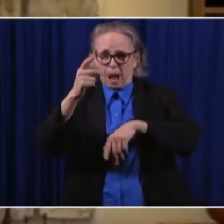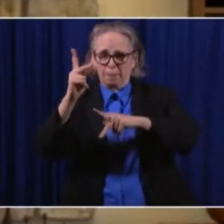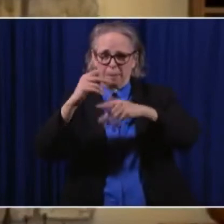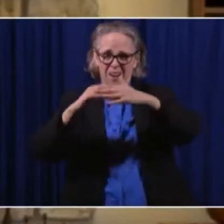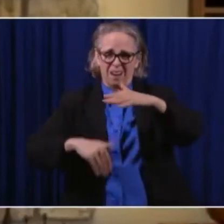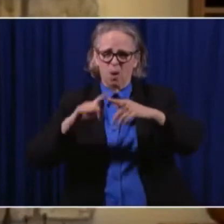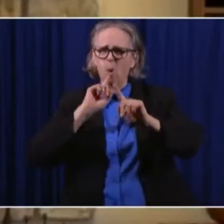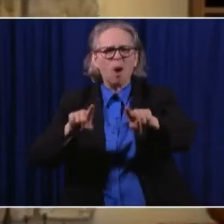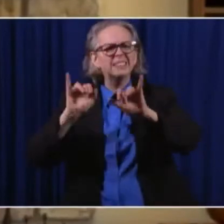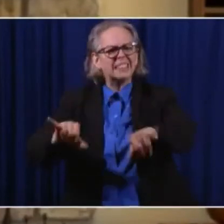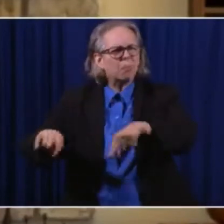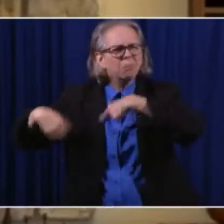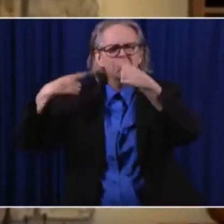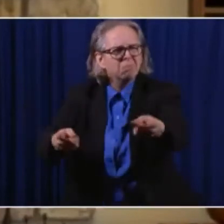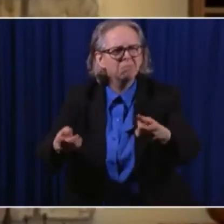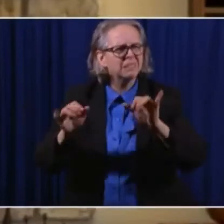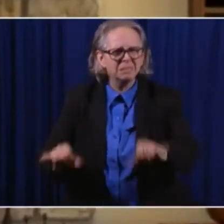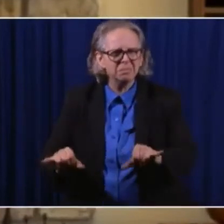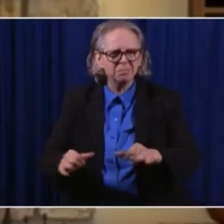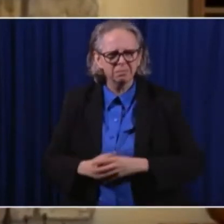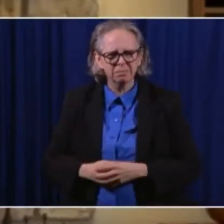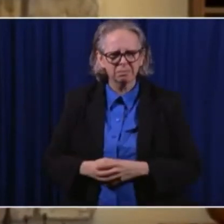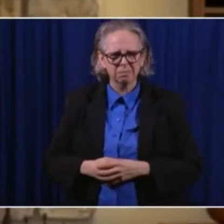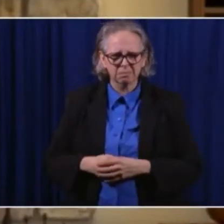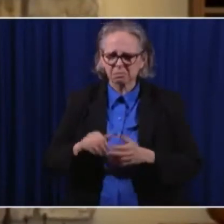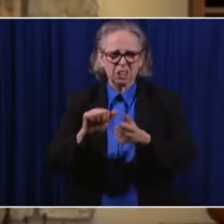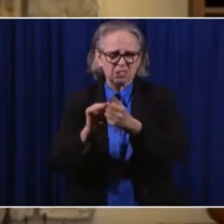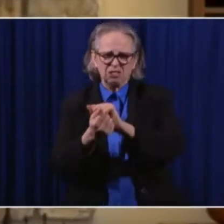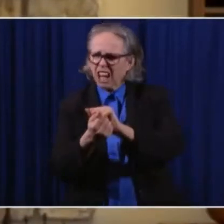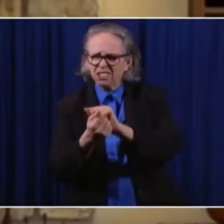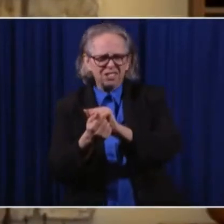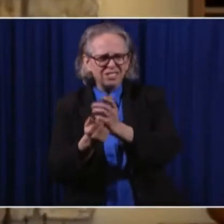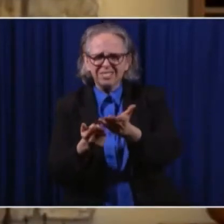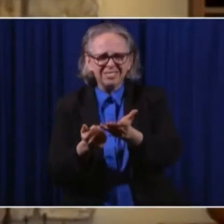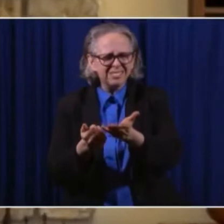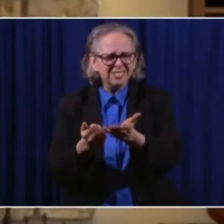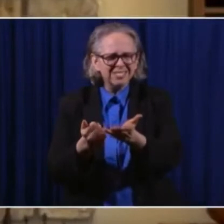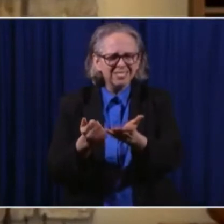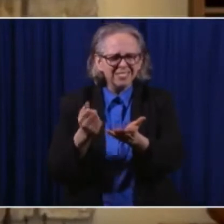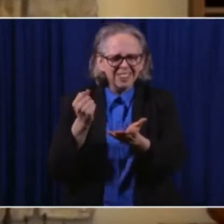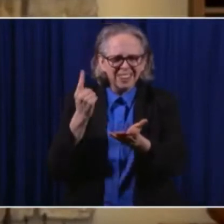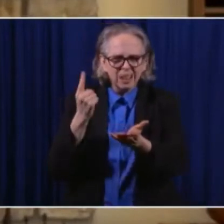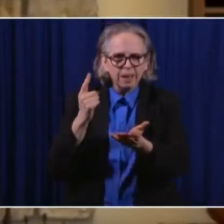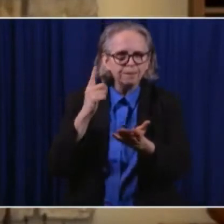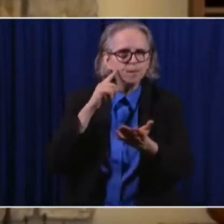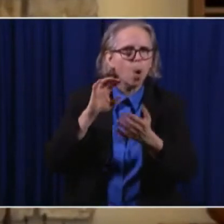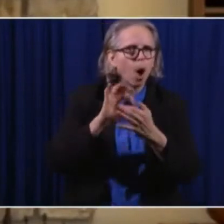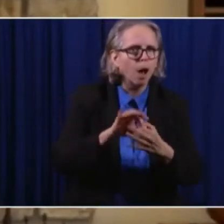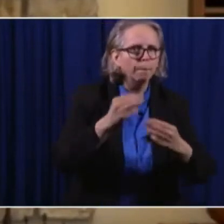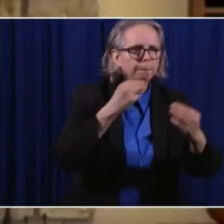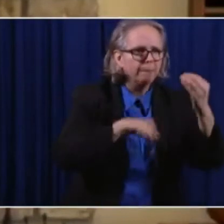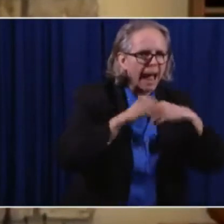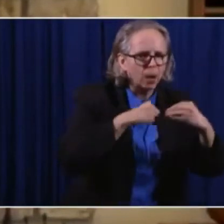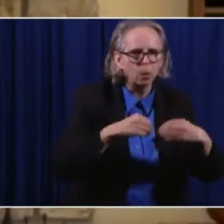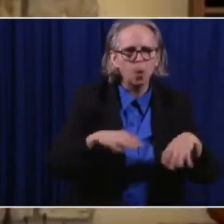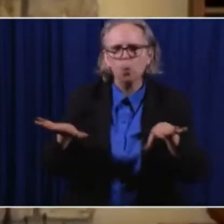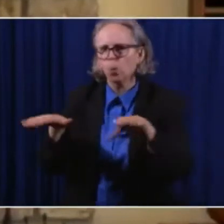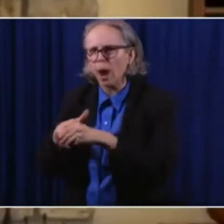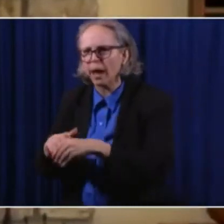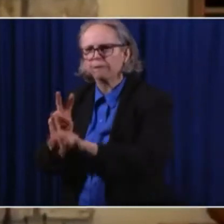substantive change in there is we were very specific in regard to banquets, very specific in regard to weddings, funerals, these